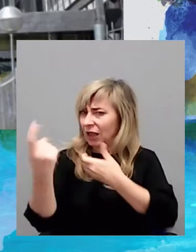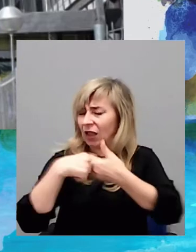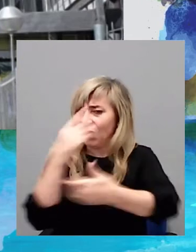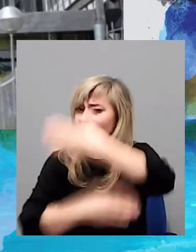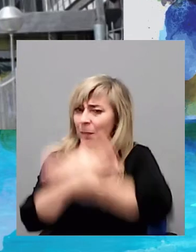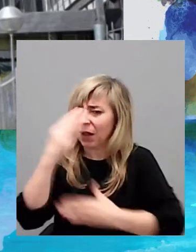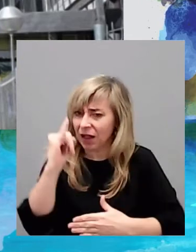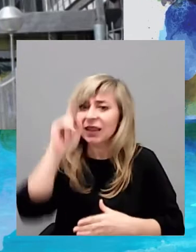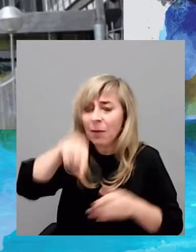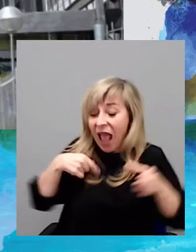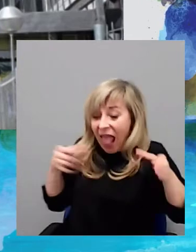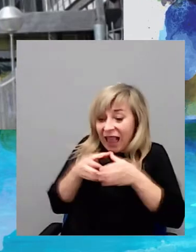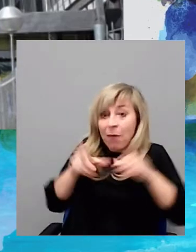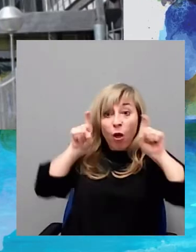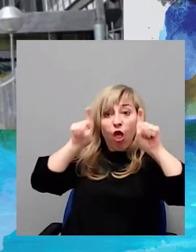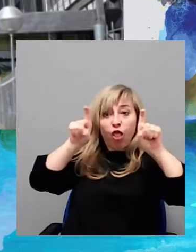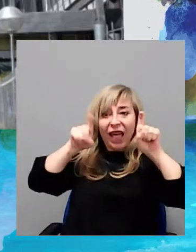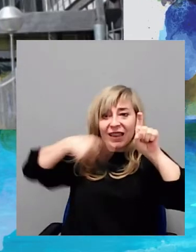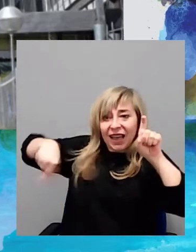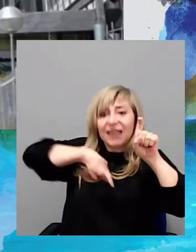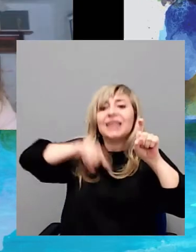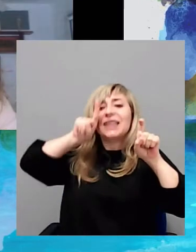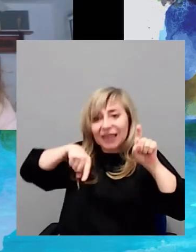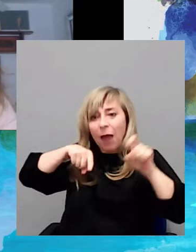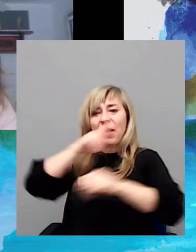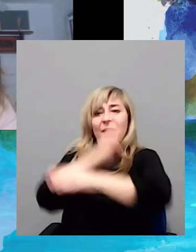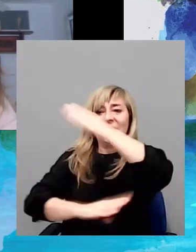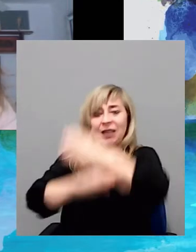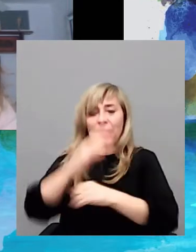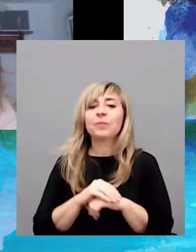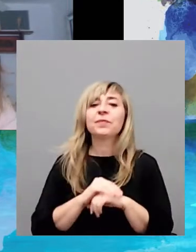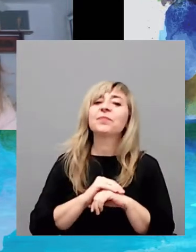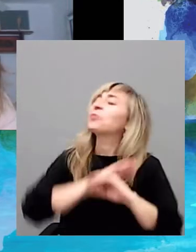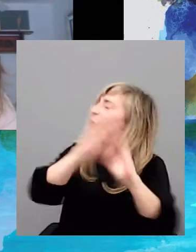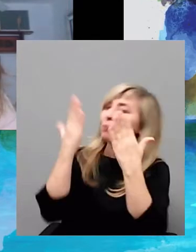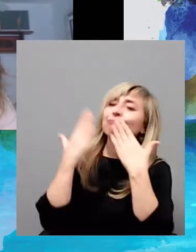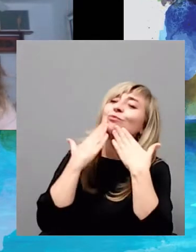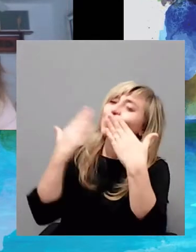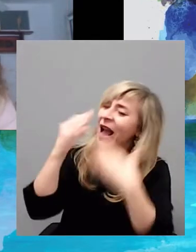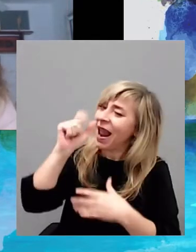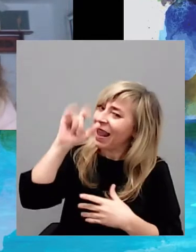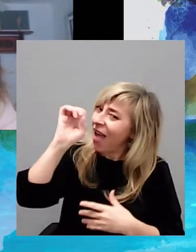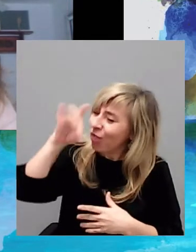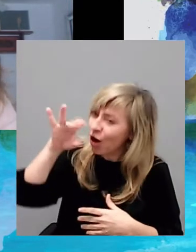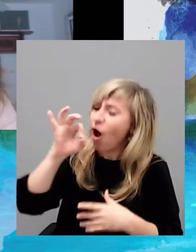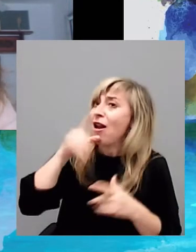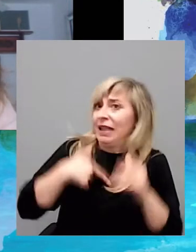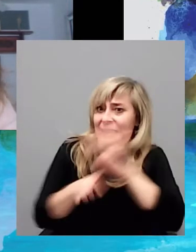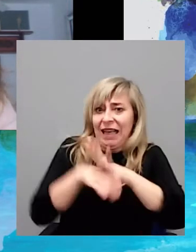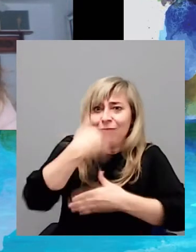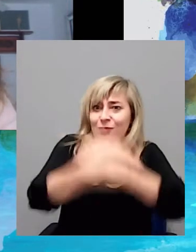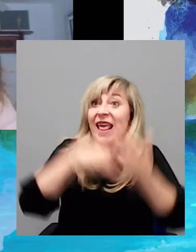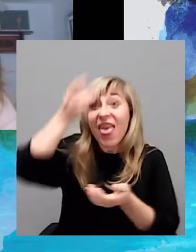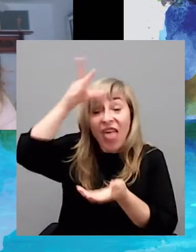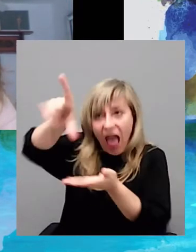also on the part of the teachers. Thanks very much, Alejandro. We're going to move forward now. We'll retake that